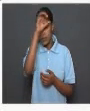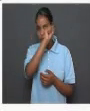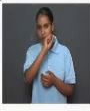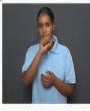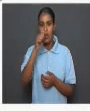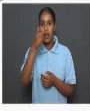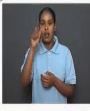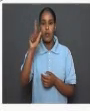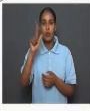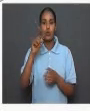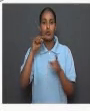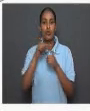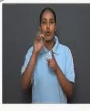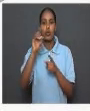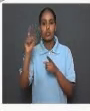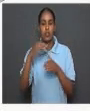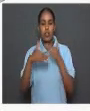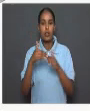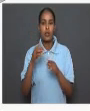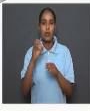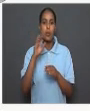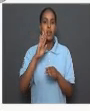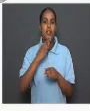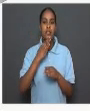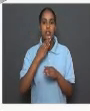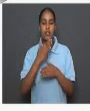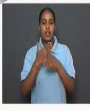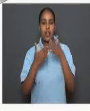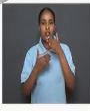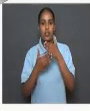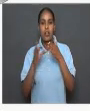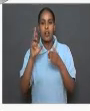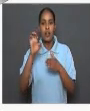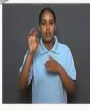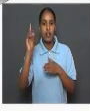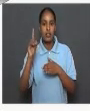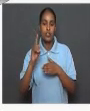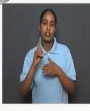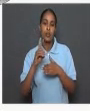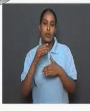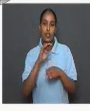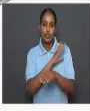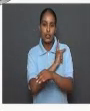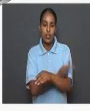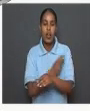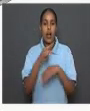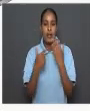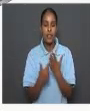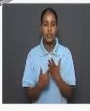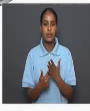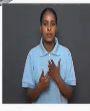aluminium metal to oxidize on the basis of its standard reduction potential.